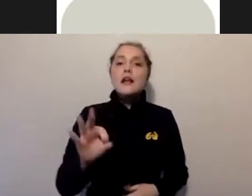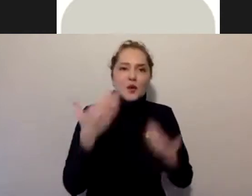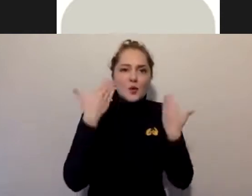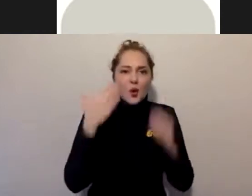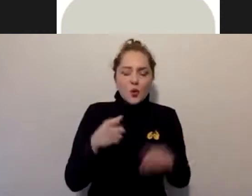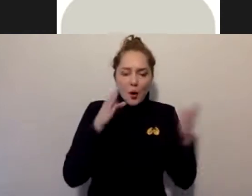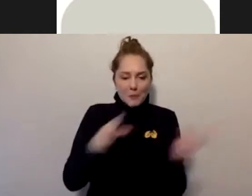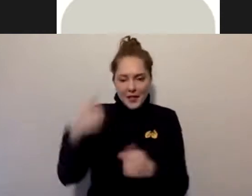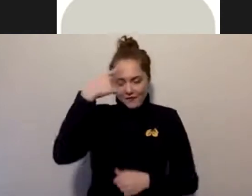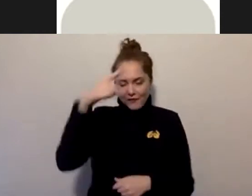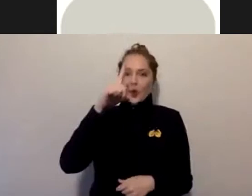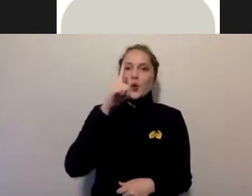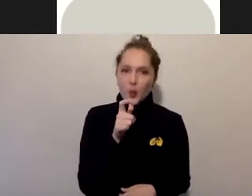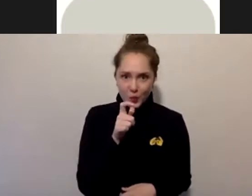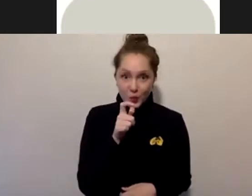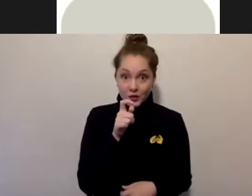are planning for.